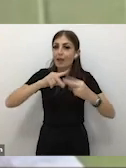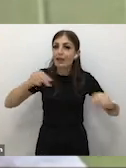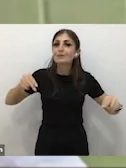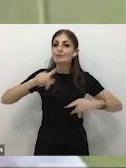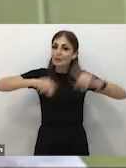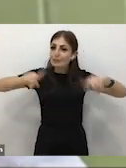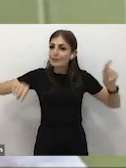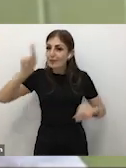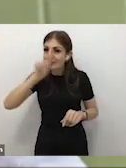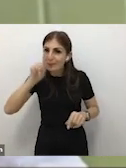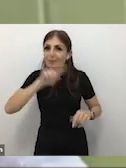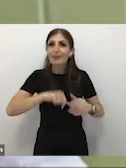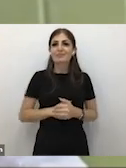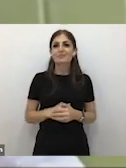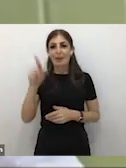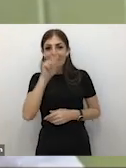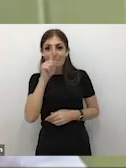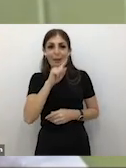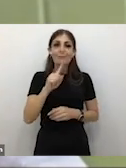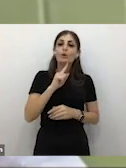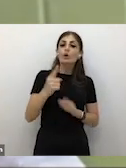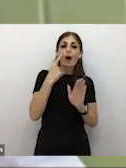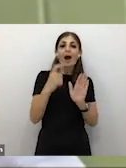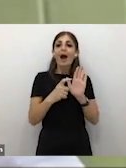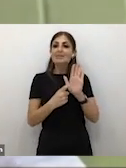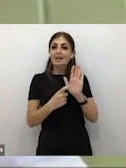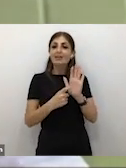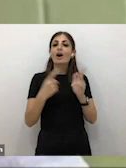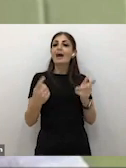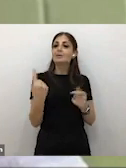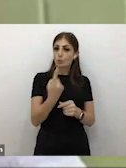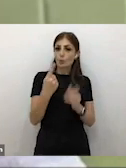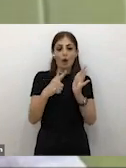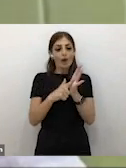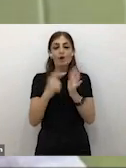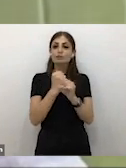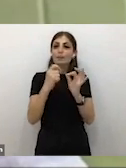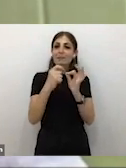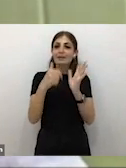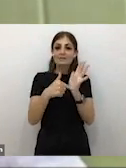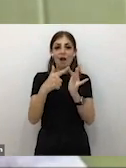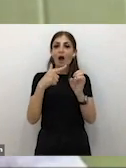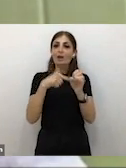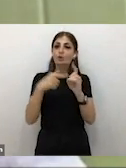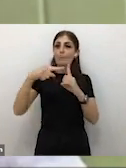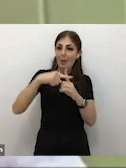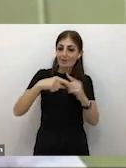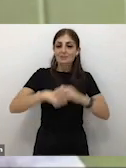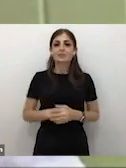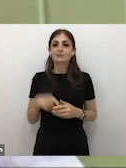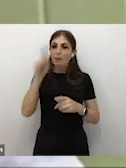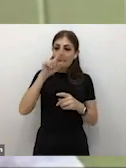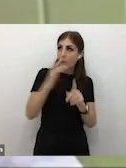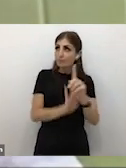diverse people, people who identify as LGBTQIA+, people who are based in regional and remote areas, as